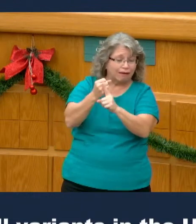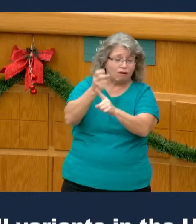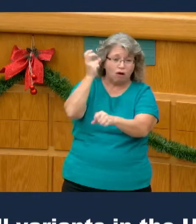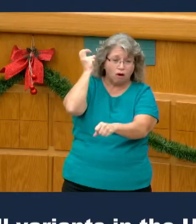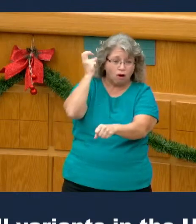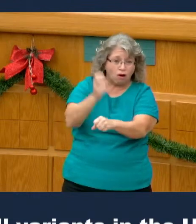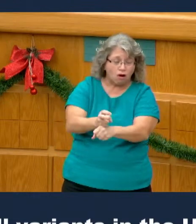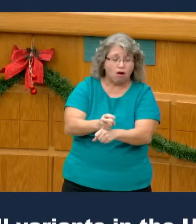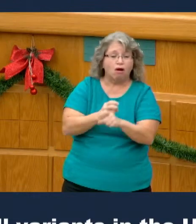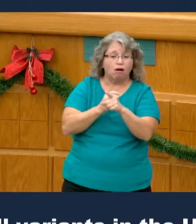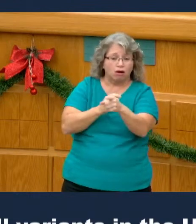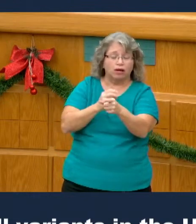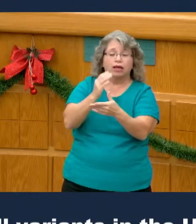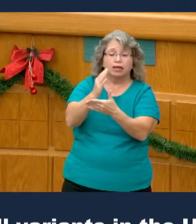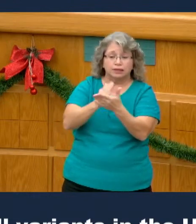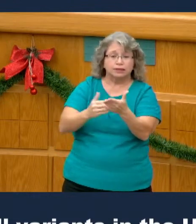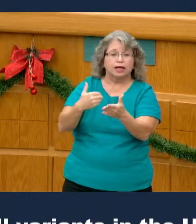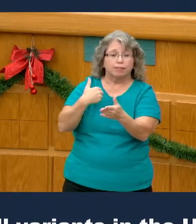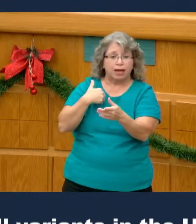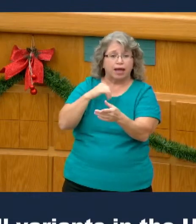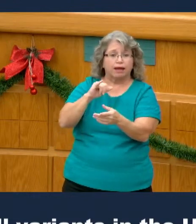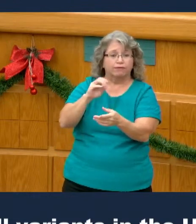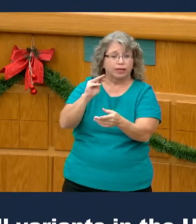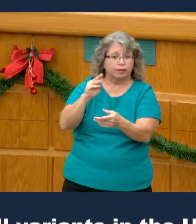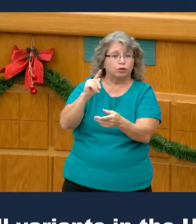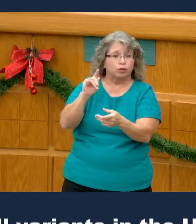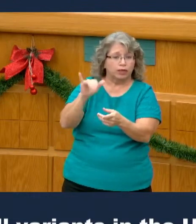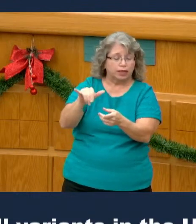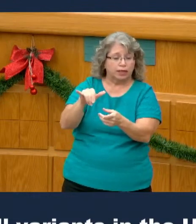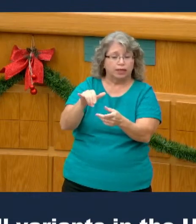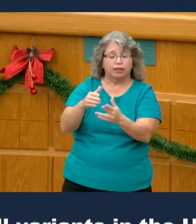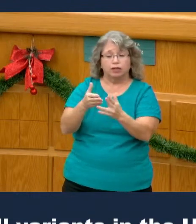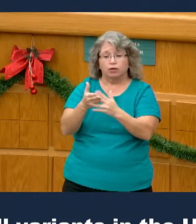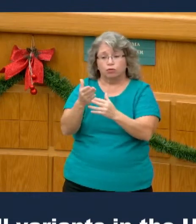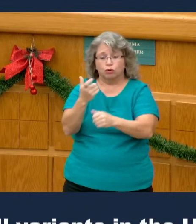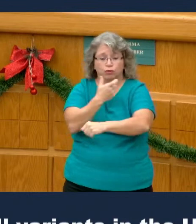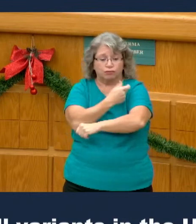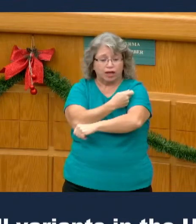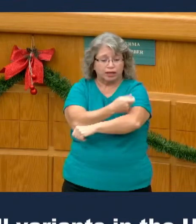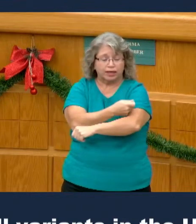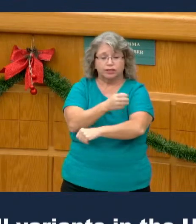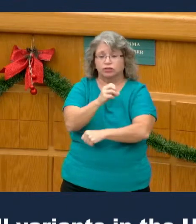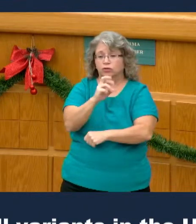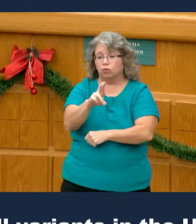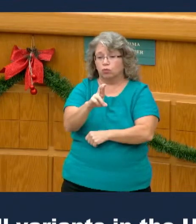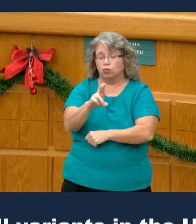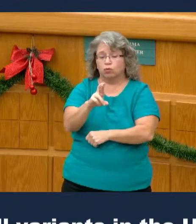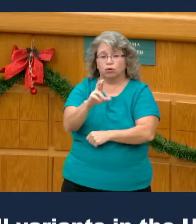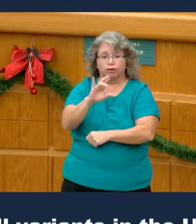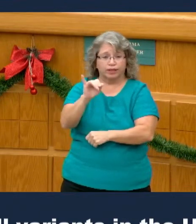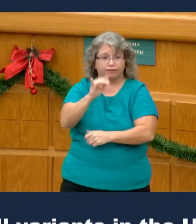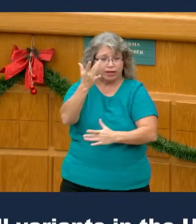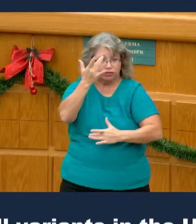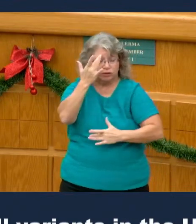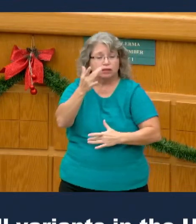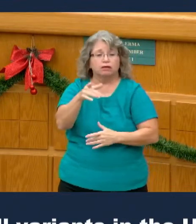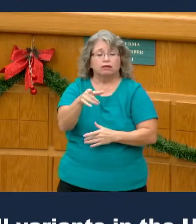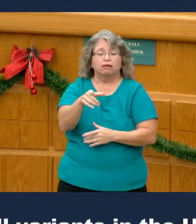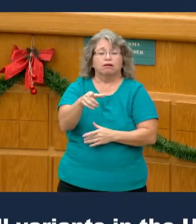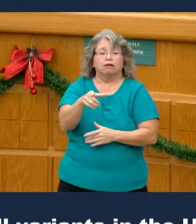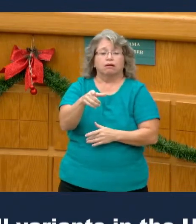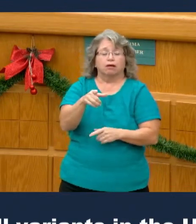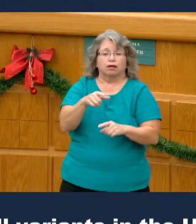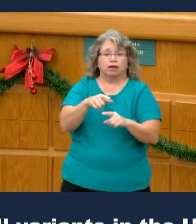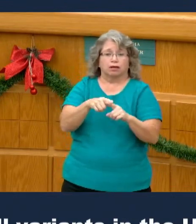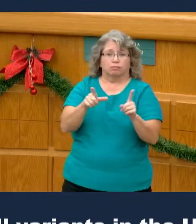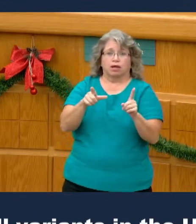immunity, whether through vaccination or infection. And right now, they're seeing a significant uptick. So for the CDC to warn and say, hey, stay away